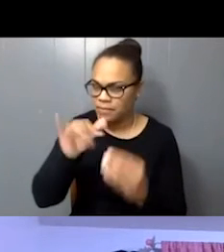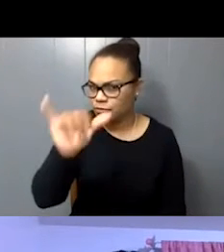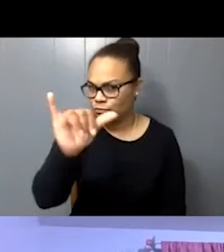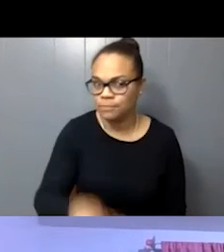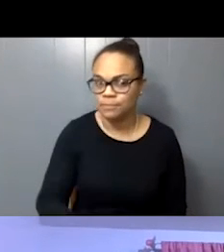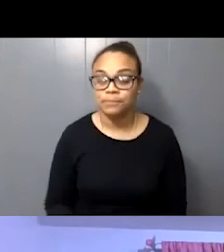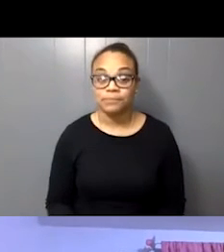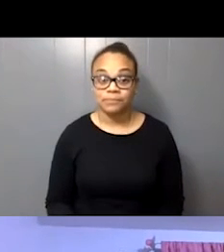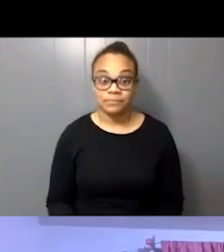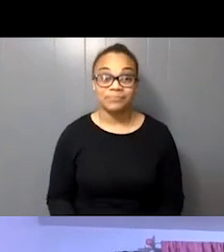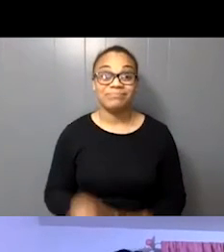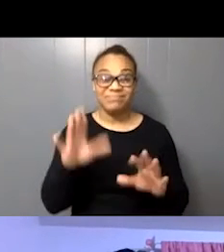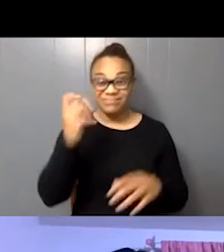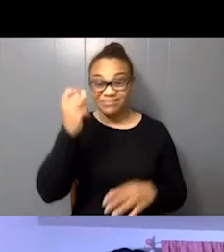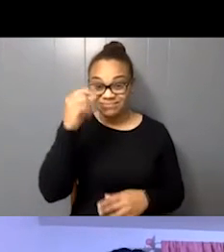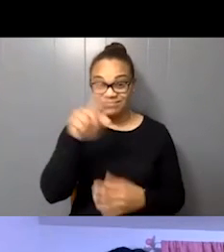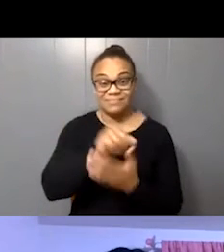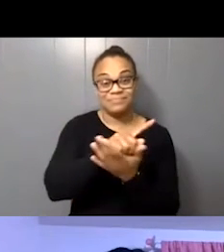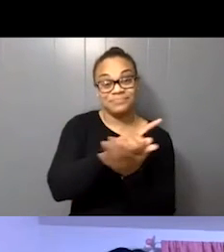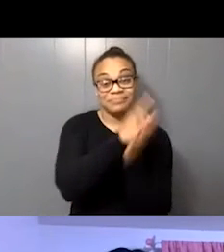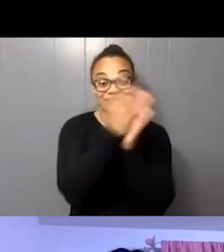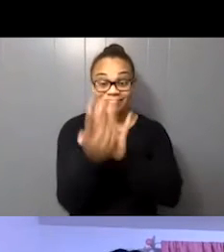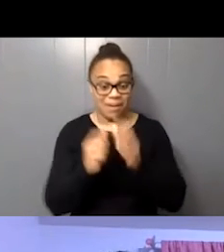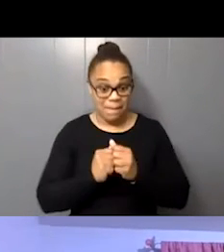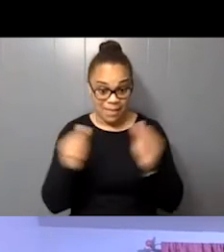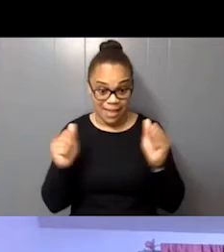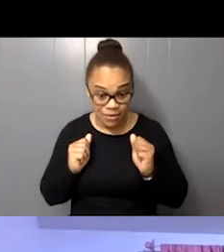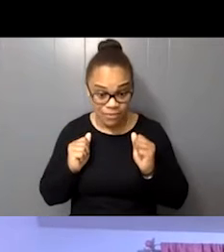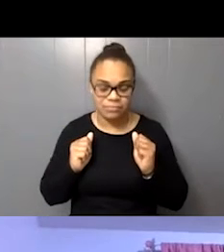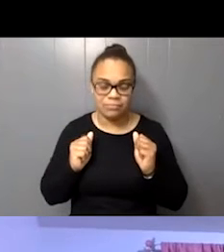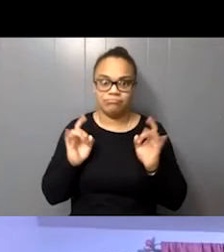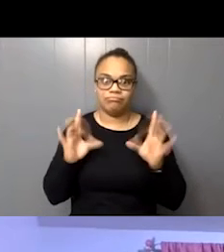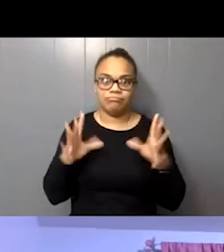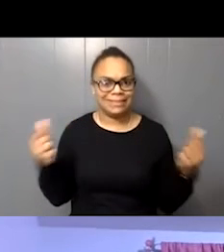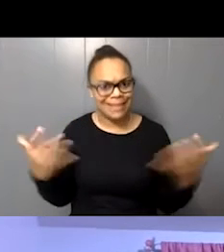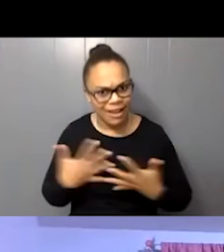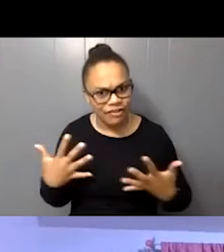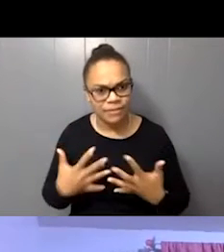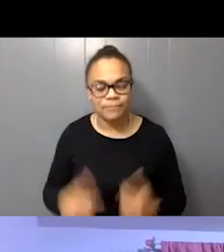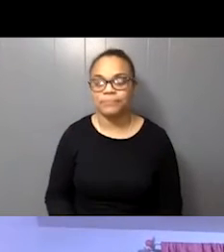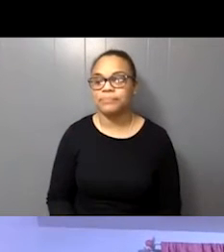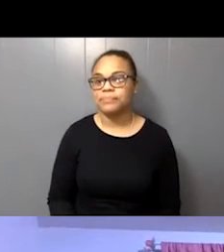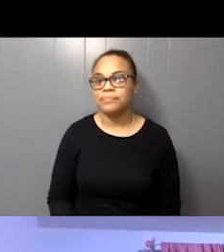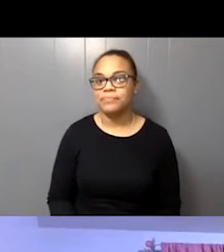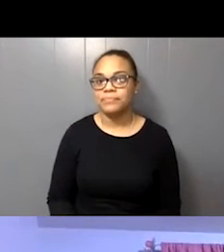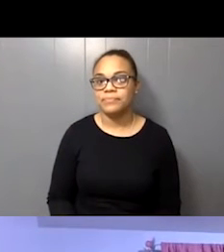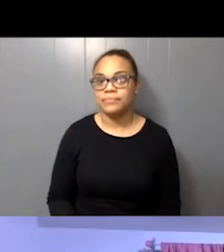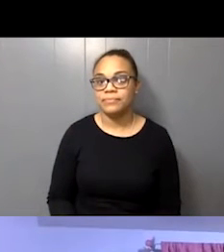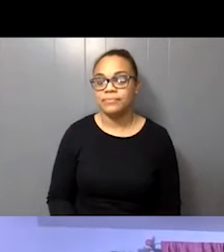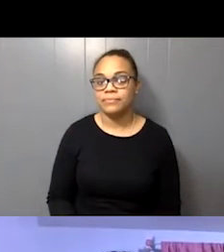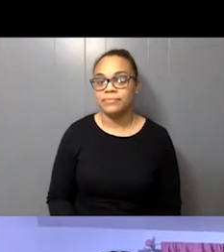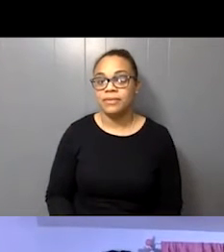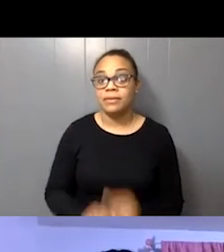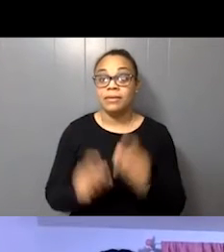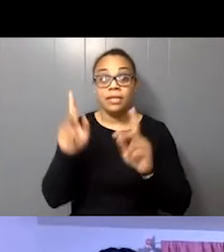Coming out is absolutely scary. Now, people can be incredibly